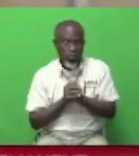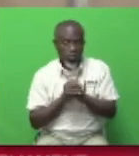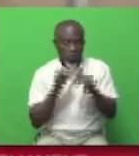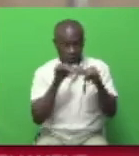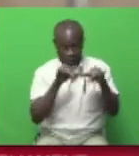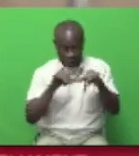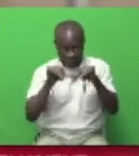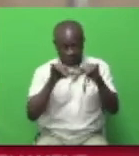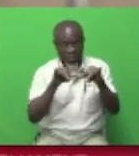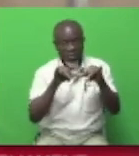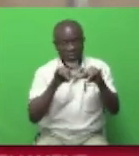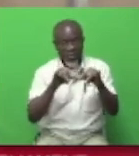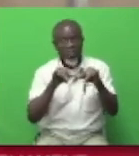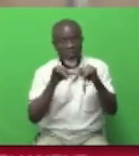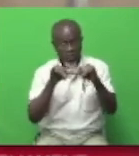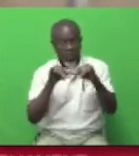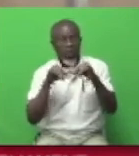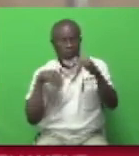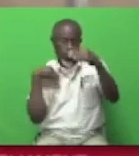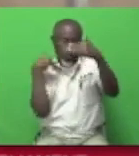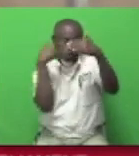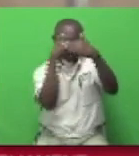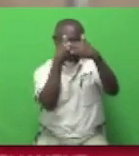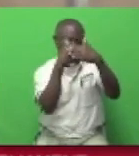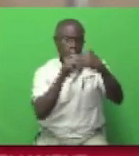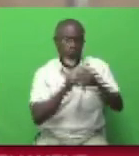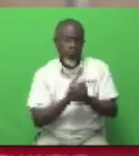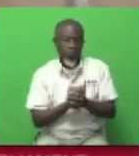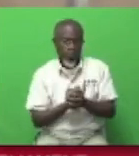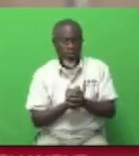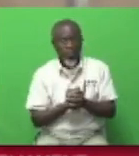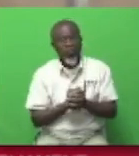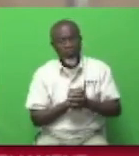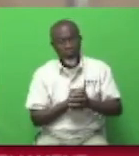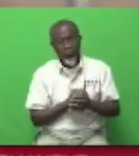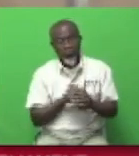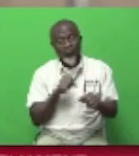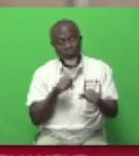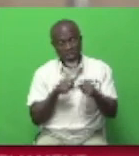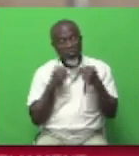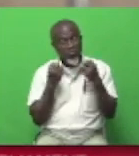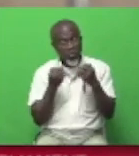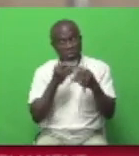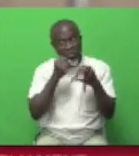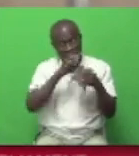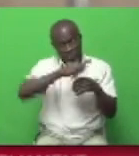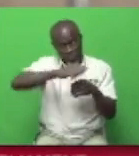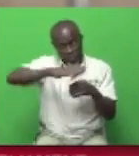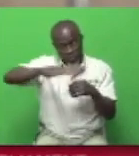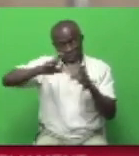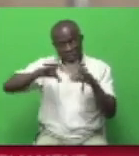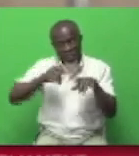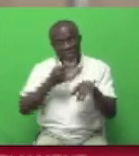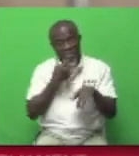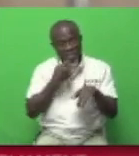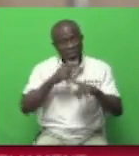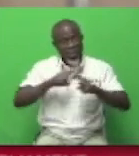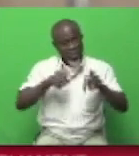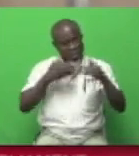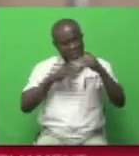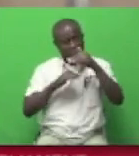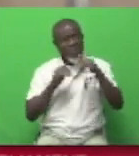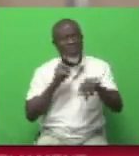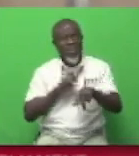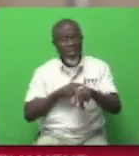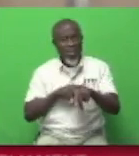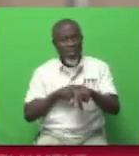also met. So again, that is me just simply in a nutshell, because there's so much to report on, but such a limited time,